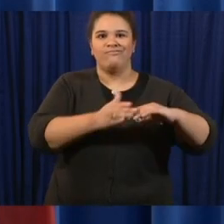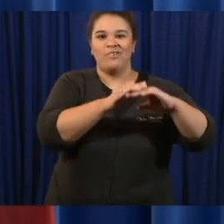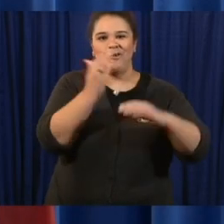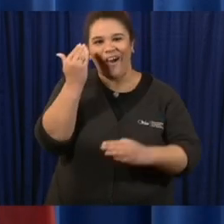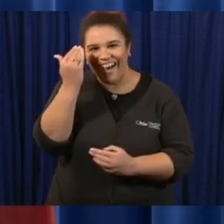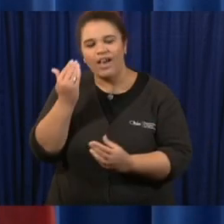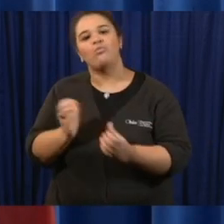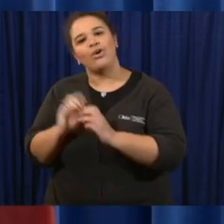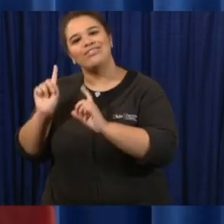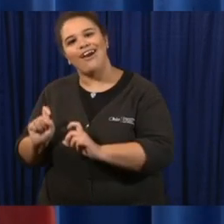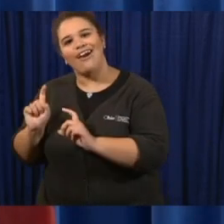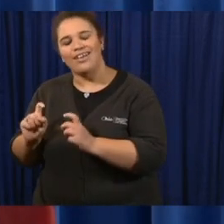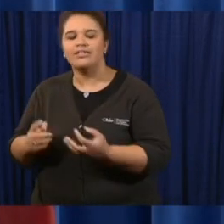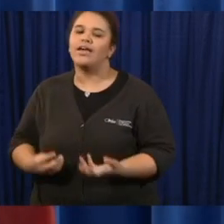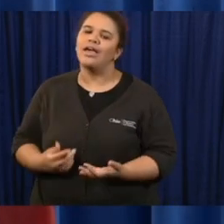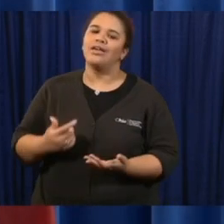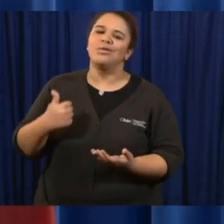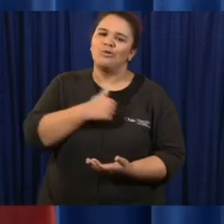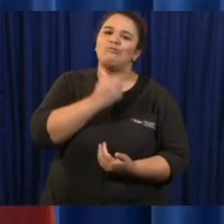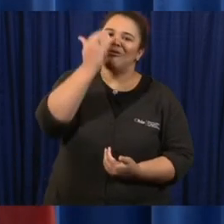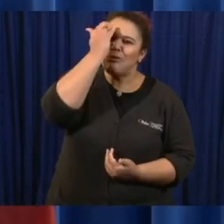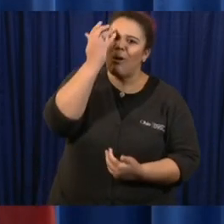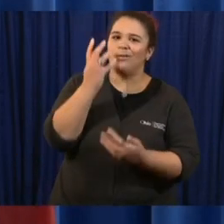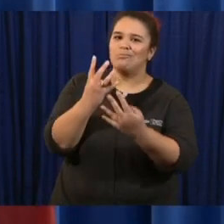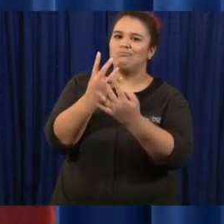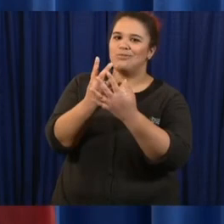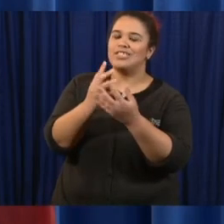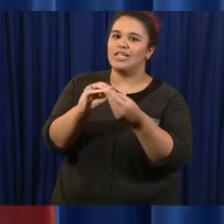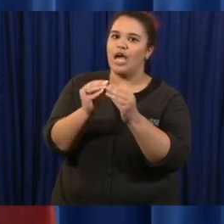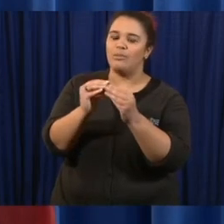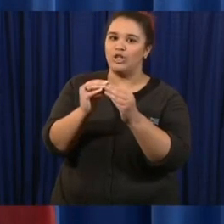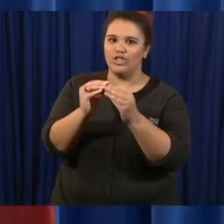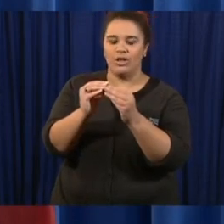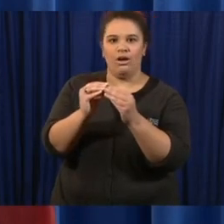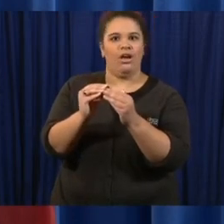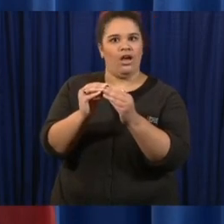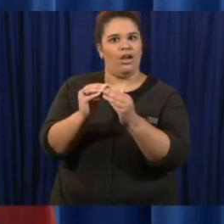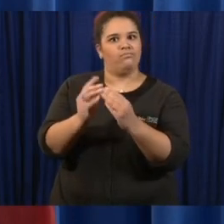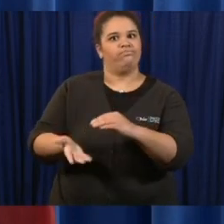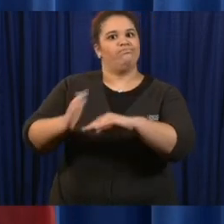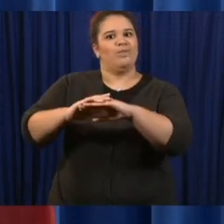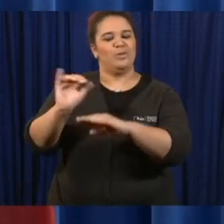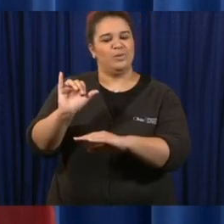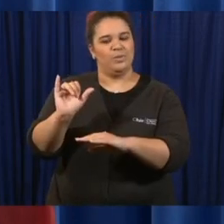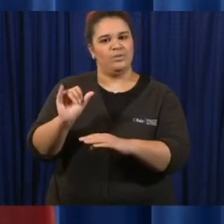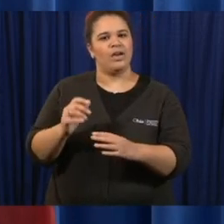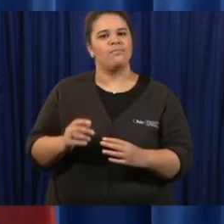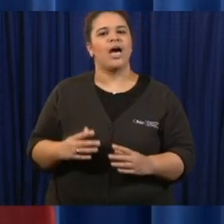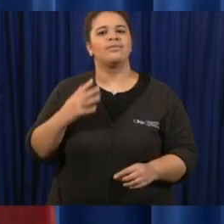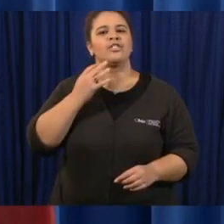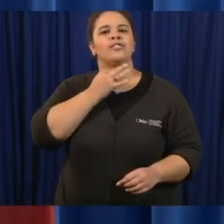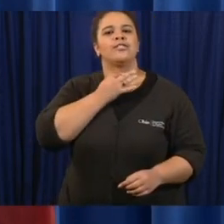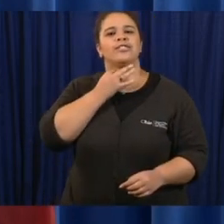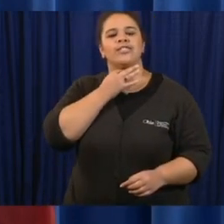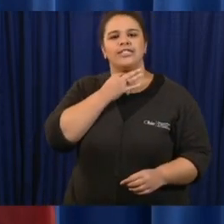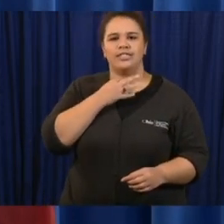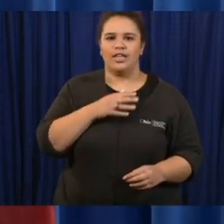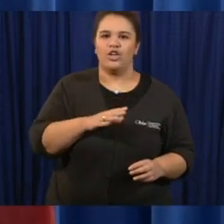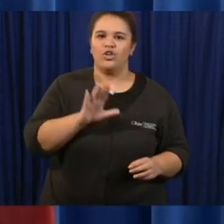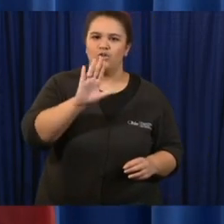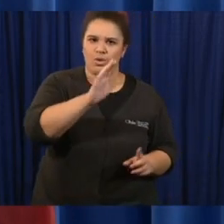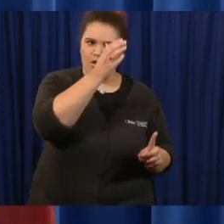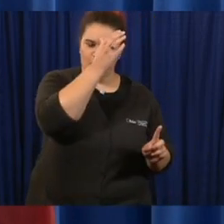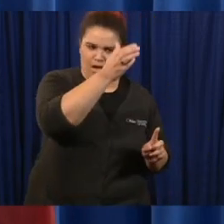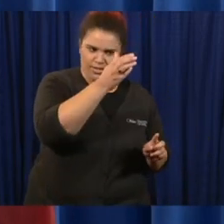are spiking, the number of cases. But how does that fit into the idea, especially with the president's plan, that before we begin any